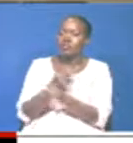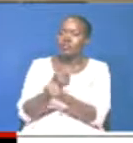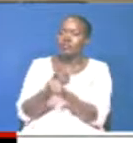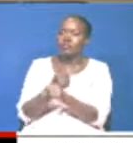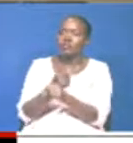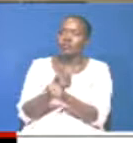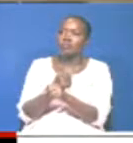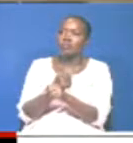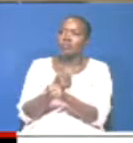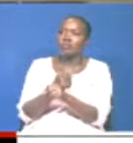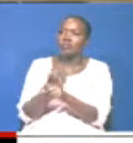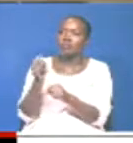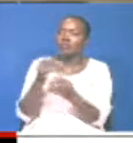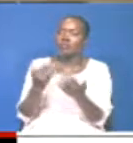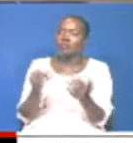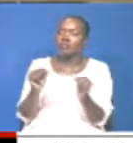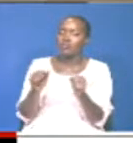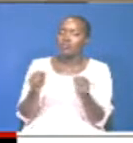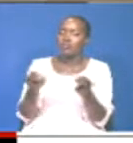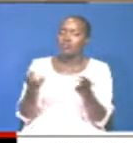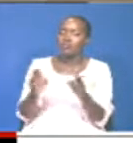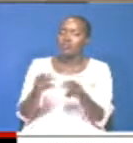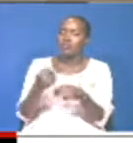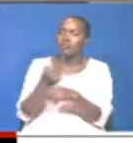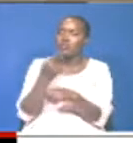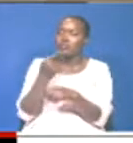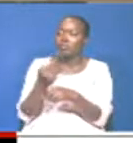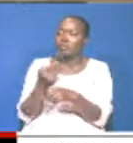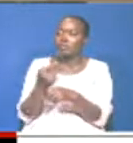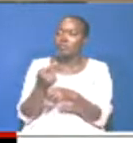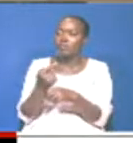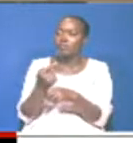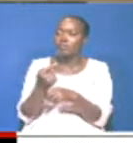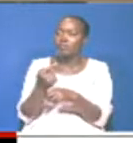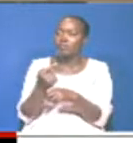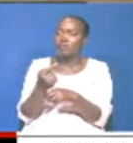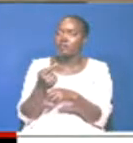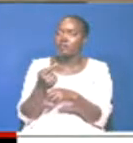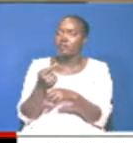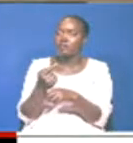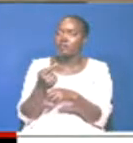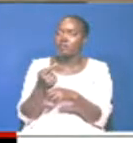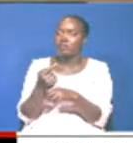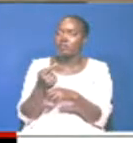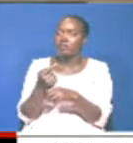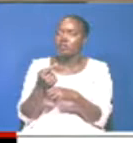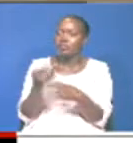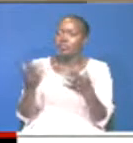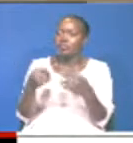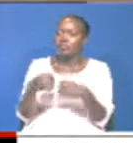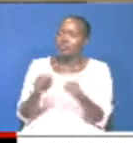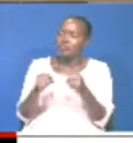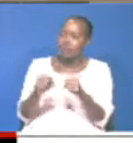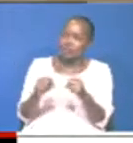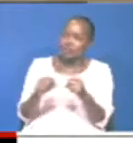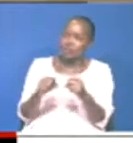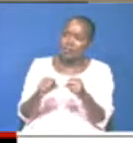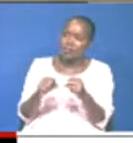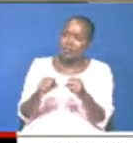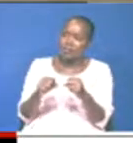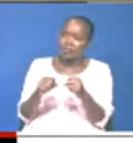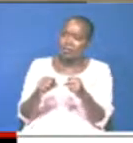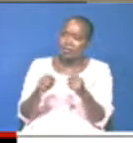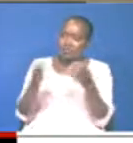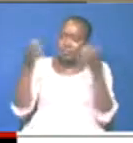anything can happen. So make sure that every time you're riding, whether it's border. You've put on your